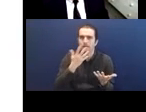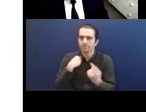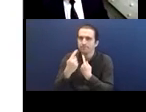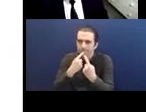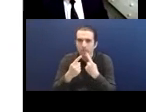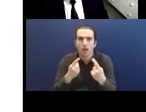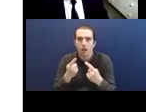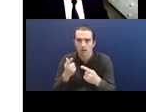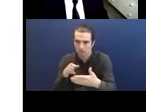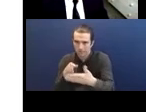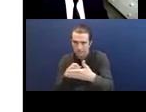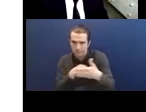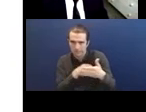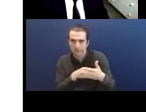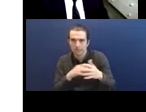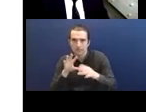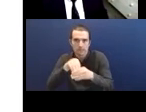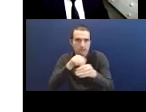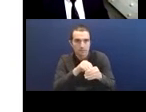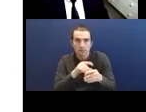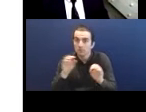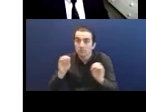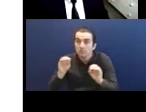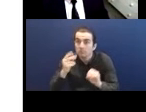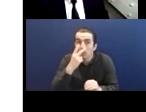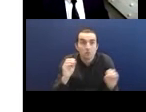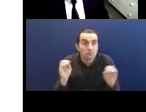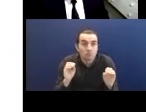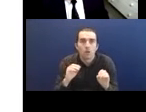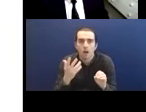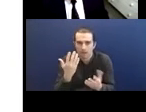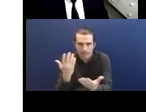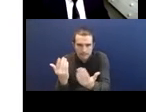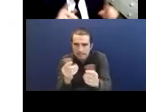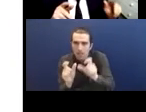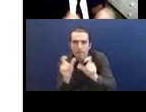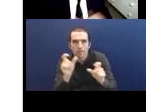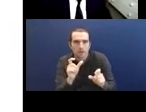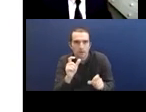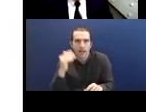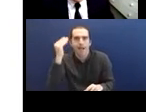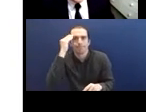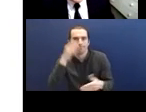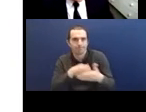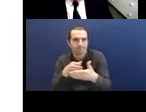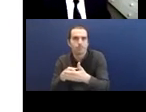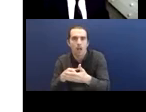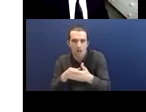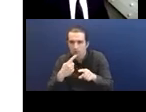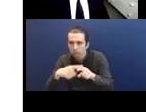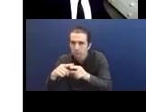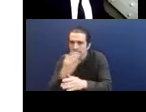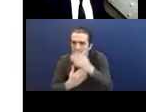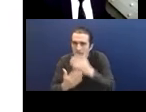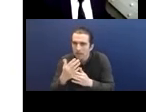organizational environment that was largely designed with disabled people not in mind. For so-called normal people, of course, nobody